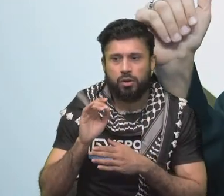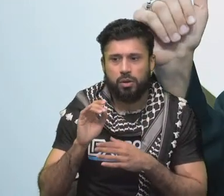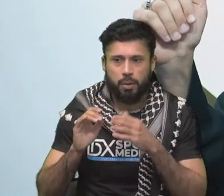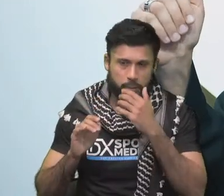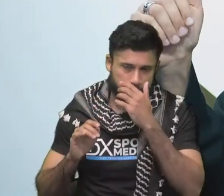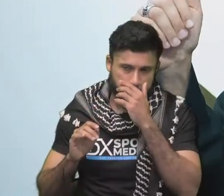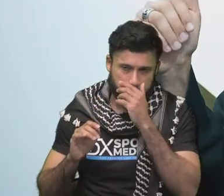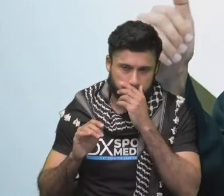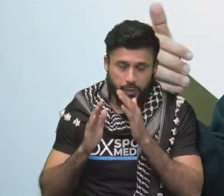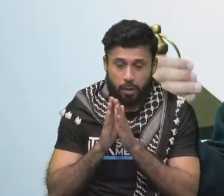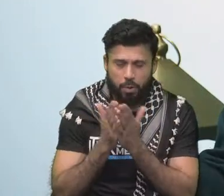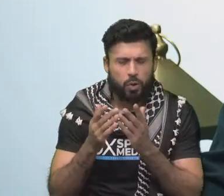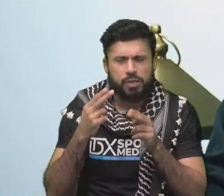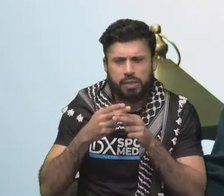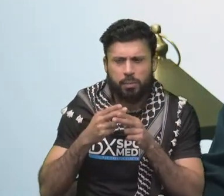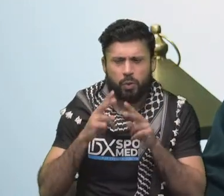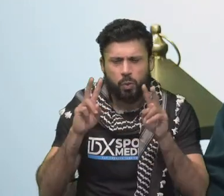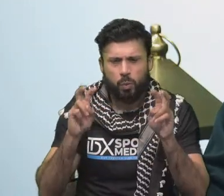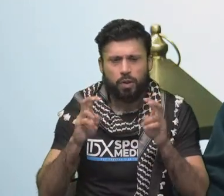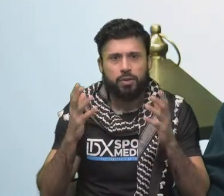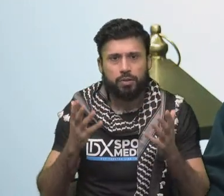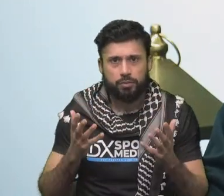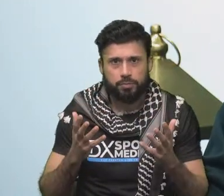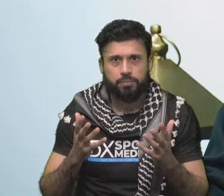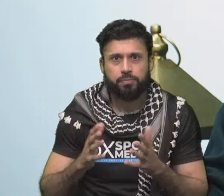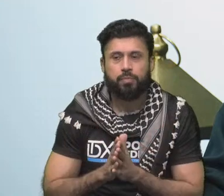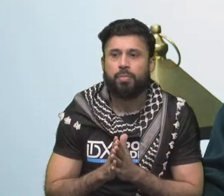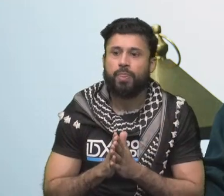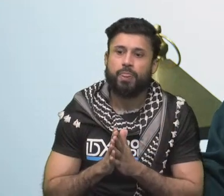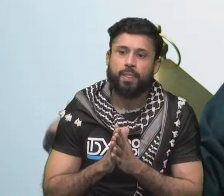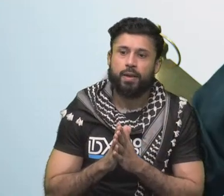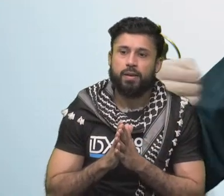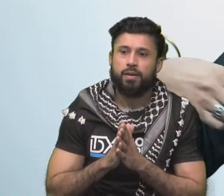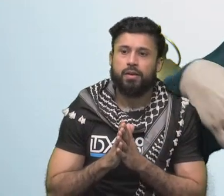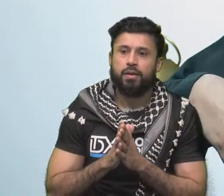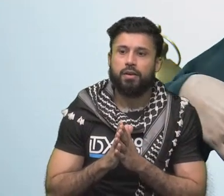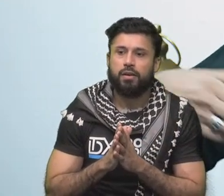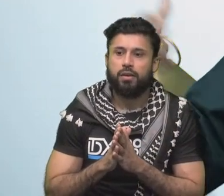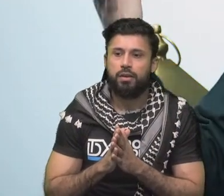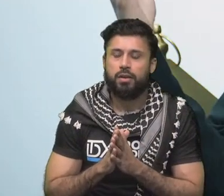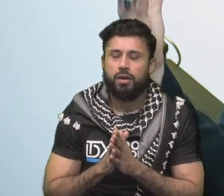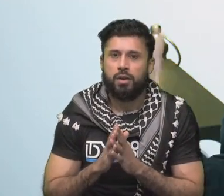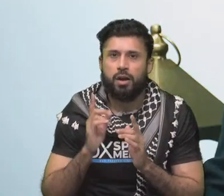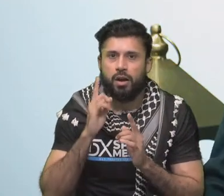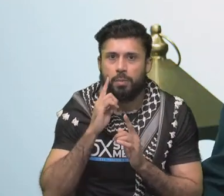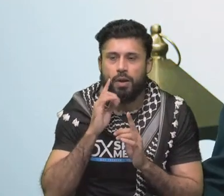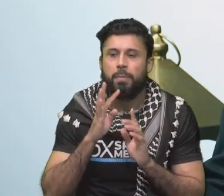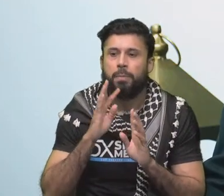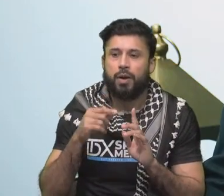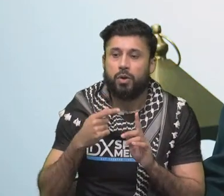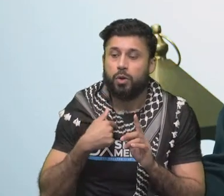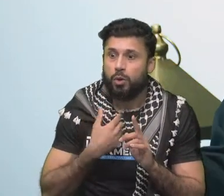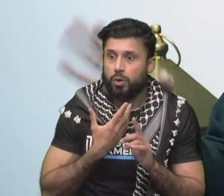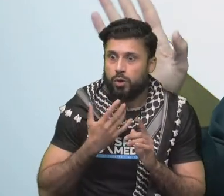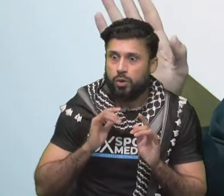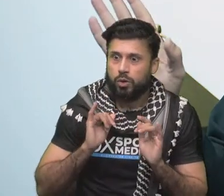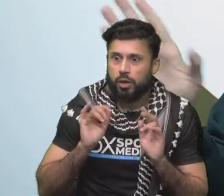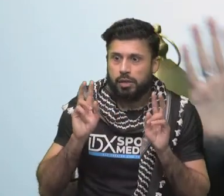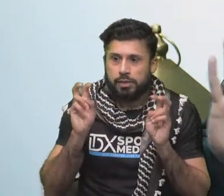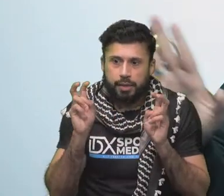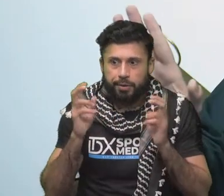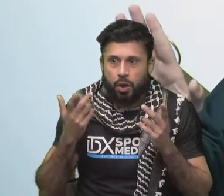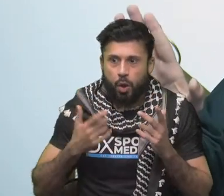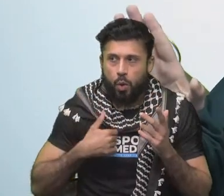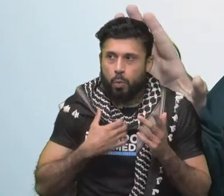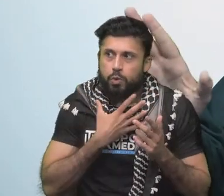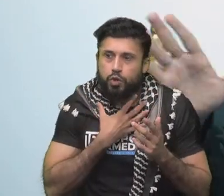Uthman, and Ali, where they're literally saying, like, I wish I was the hair on the body of a righteous believer. I wish I was a tree. I